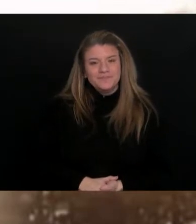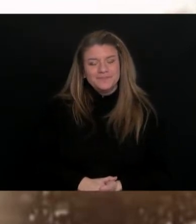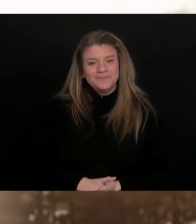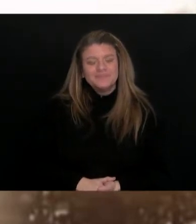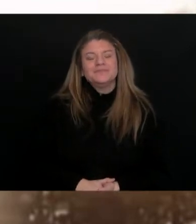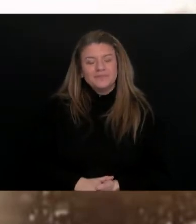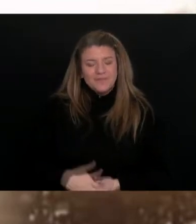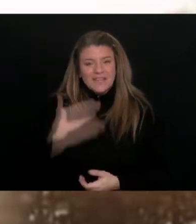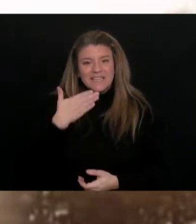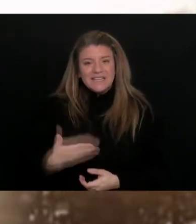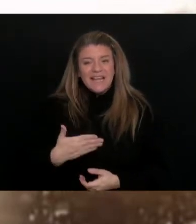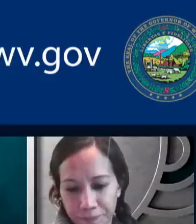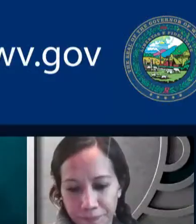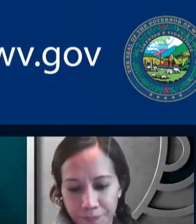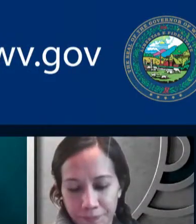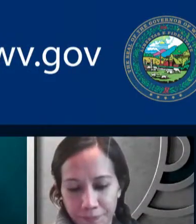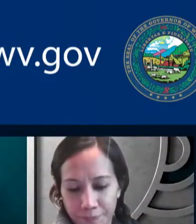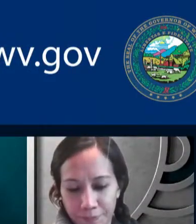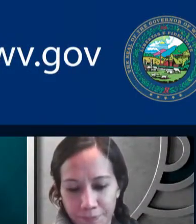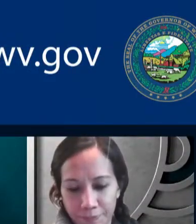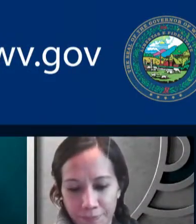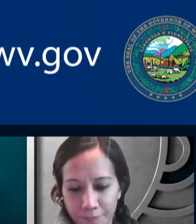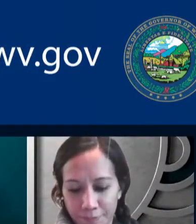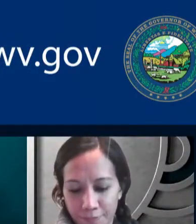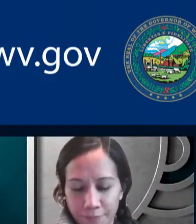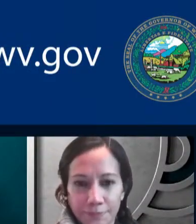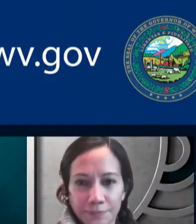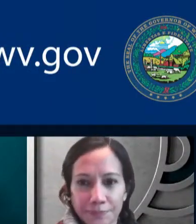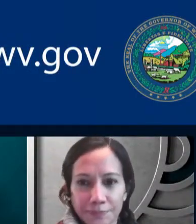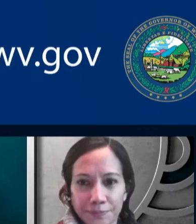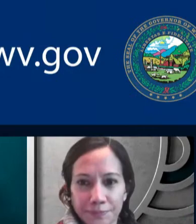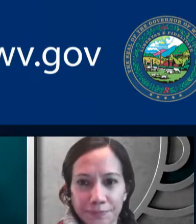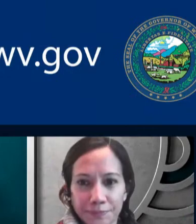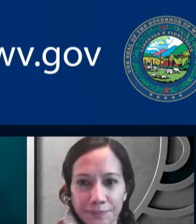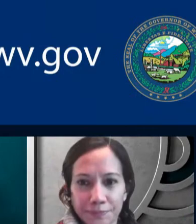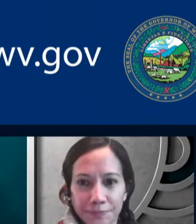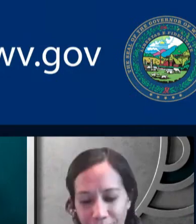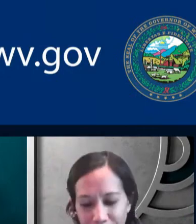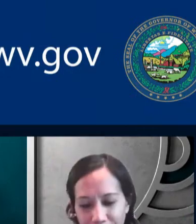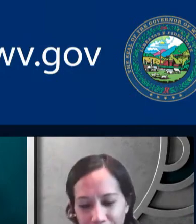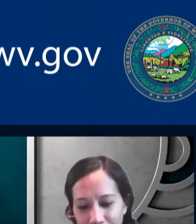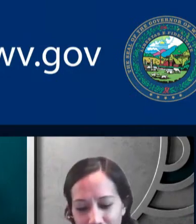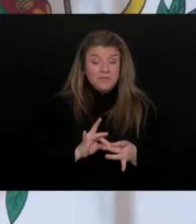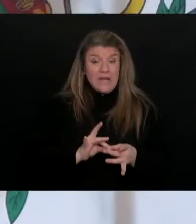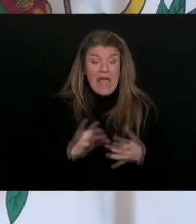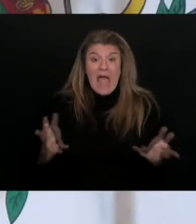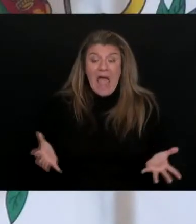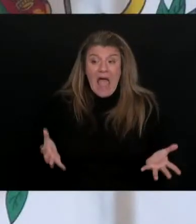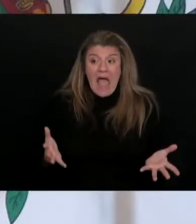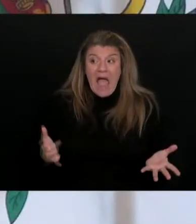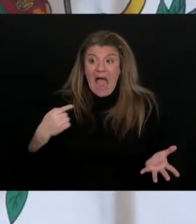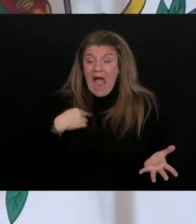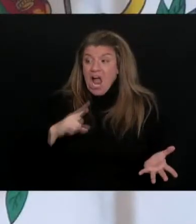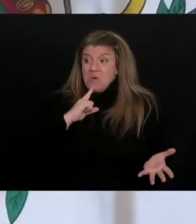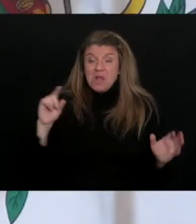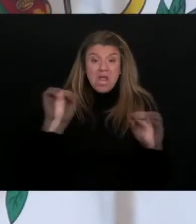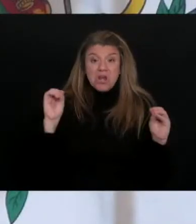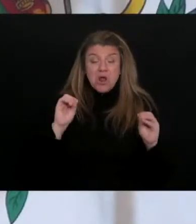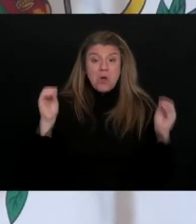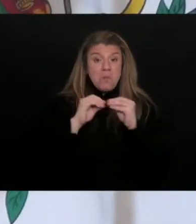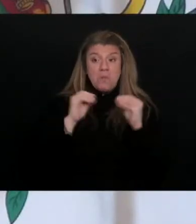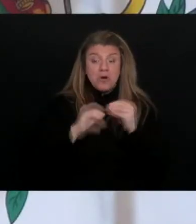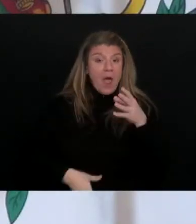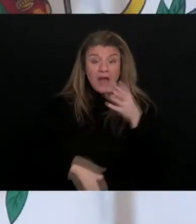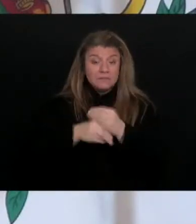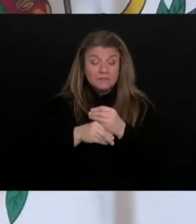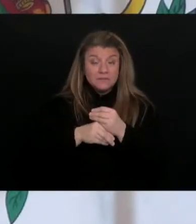All right, thank you, Charles, and thank you, Scott. Governor, I'll turn it back to you. Well, I really don't have anything else. I would